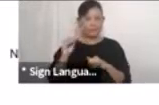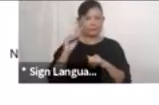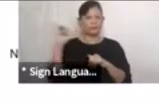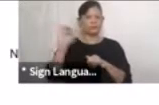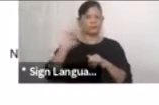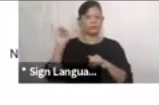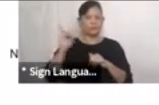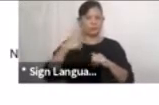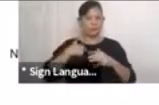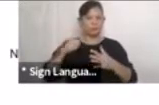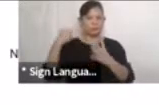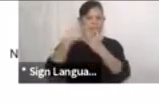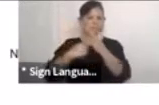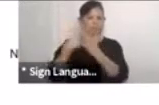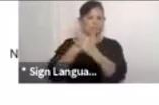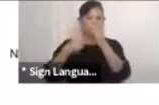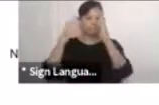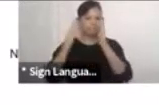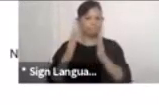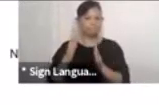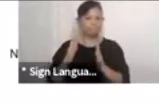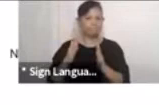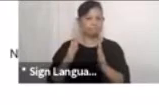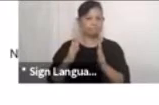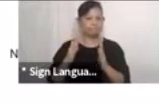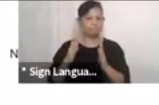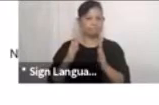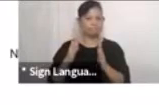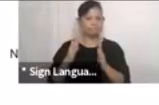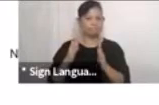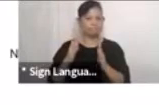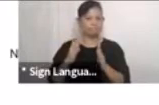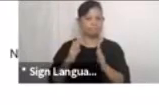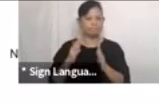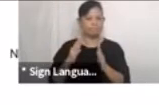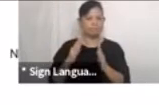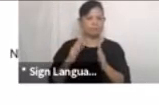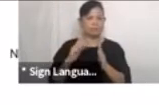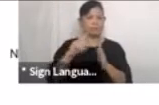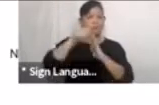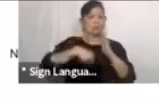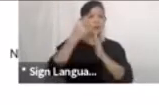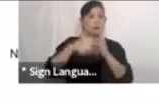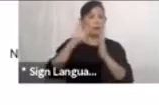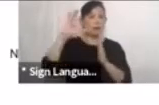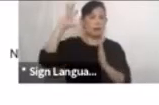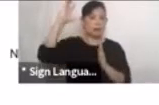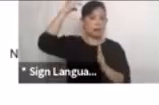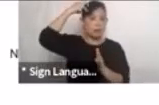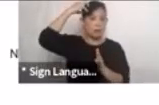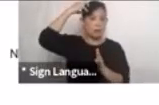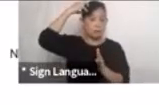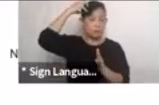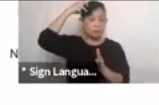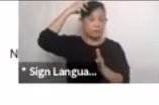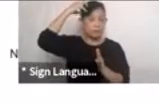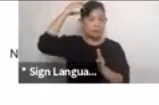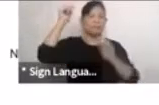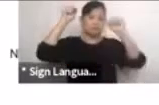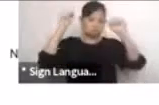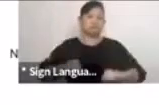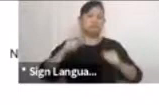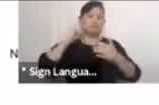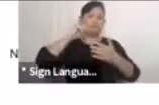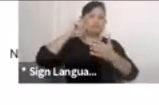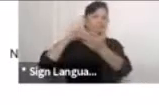to advocate for the Sri Lankan government to make sure that the government would recognize